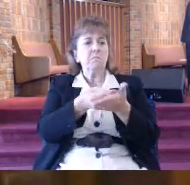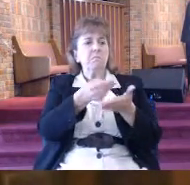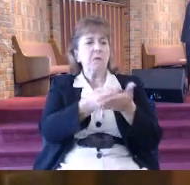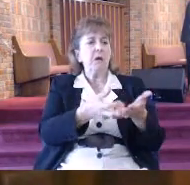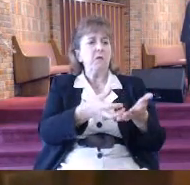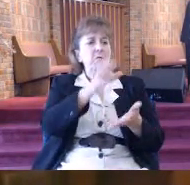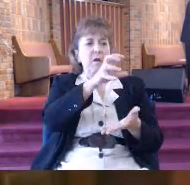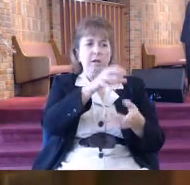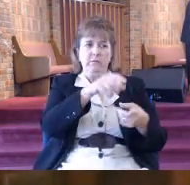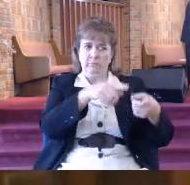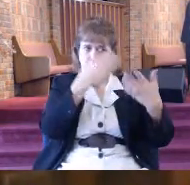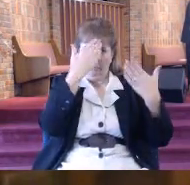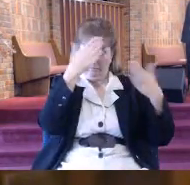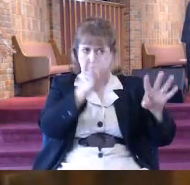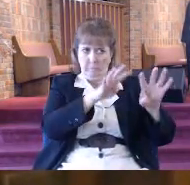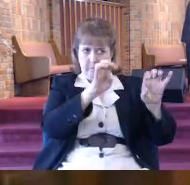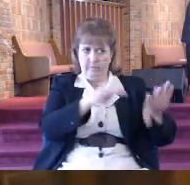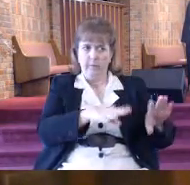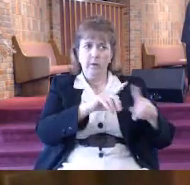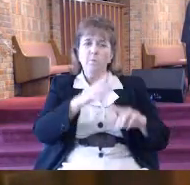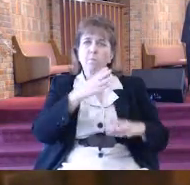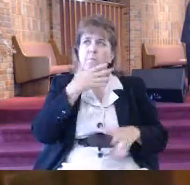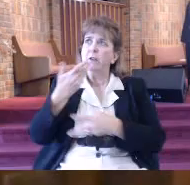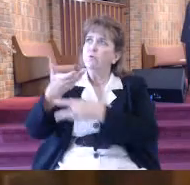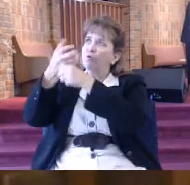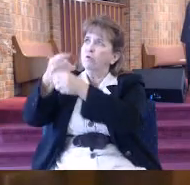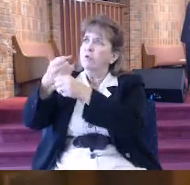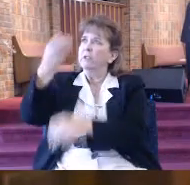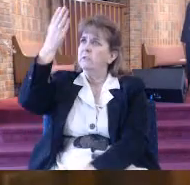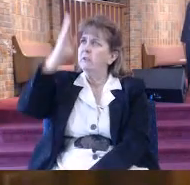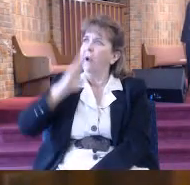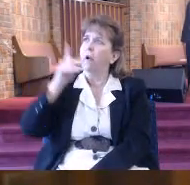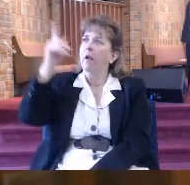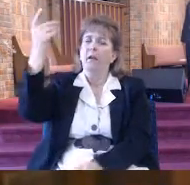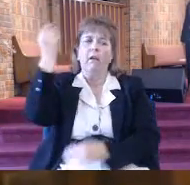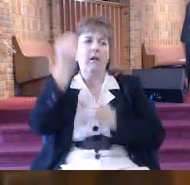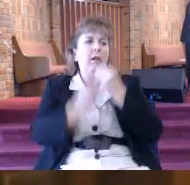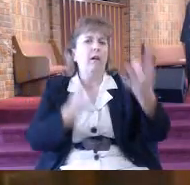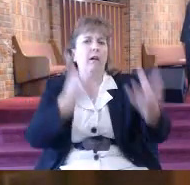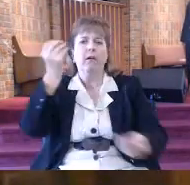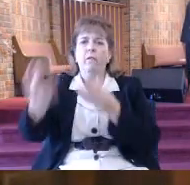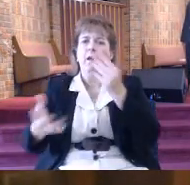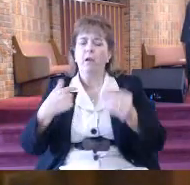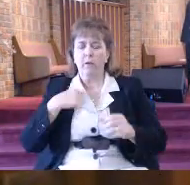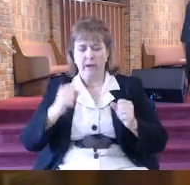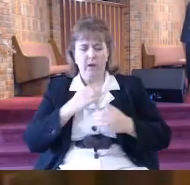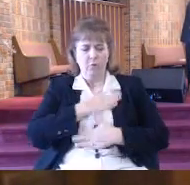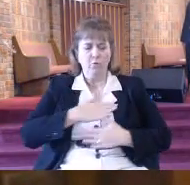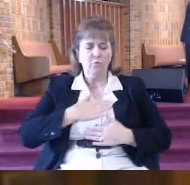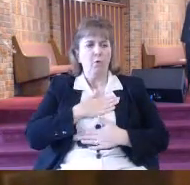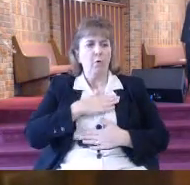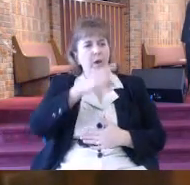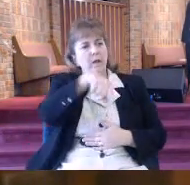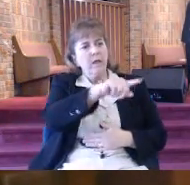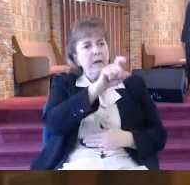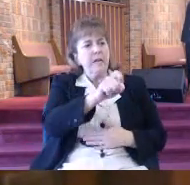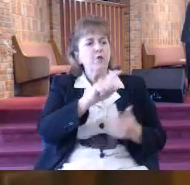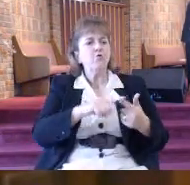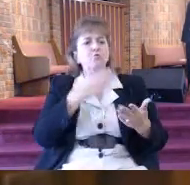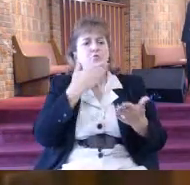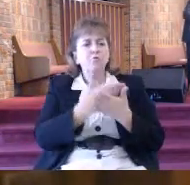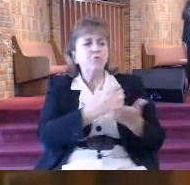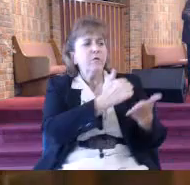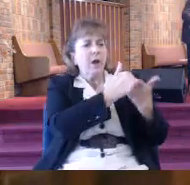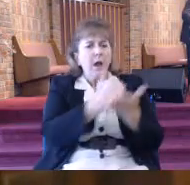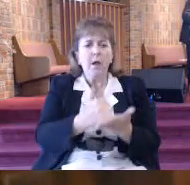us richly all things to enjoy. Let them do good. Let them be rich in good works, ready to give, willing